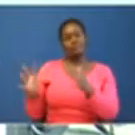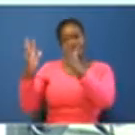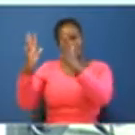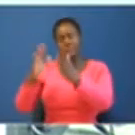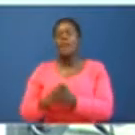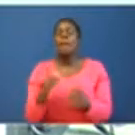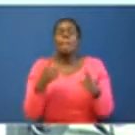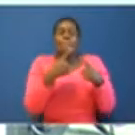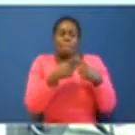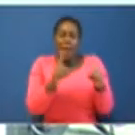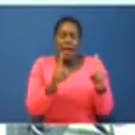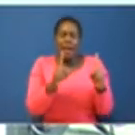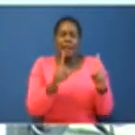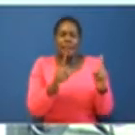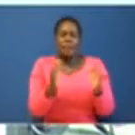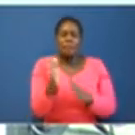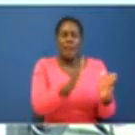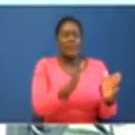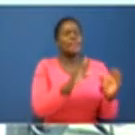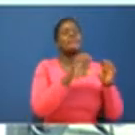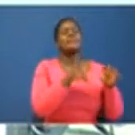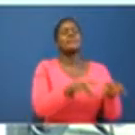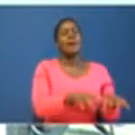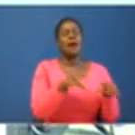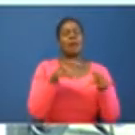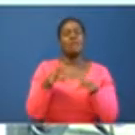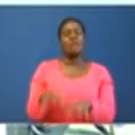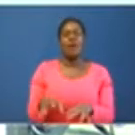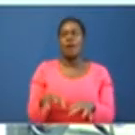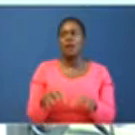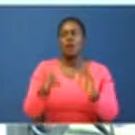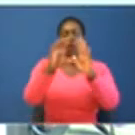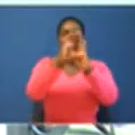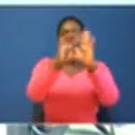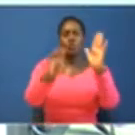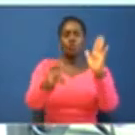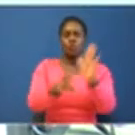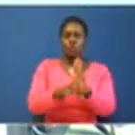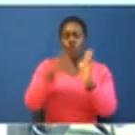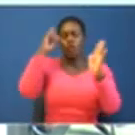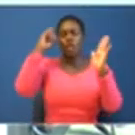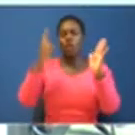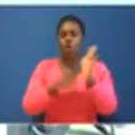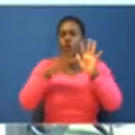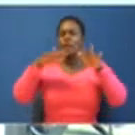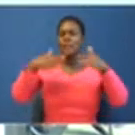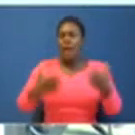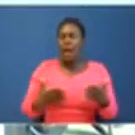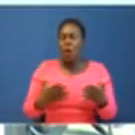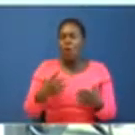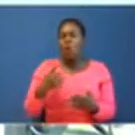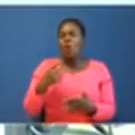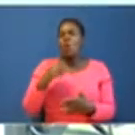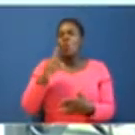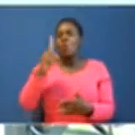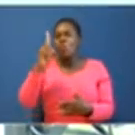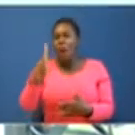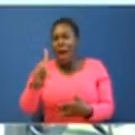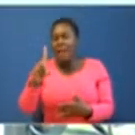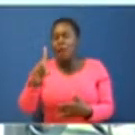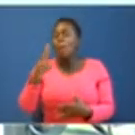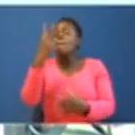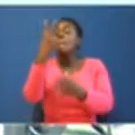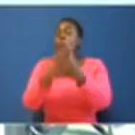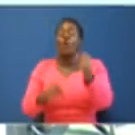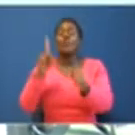right in terms of the software we have suffered and the constitution recognizes that you don't need one and not the other you